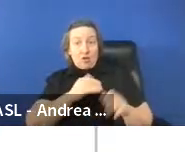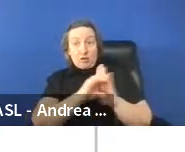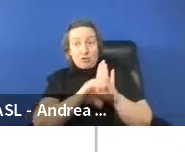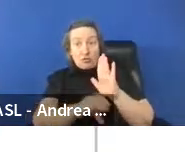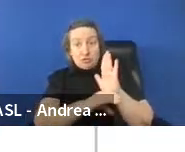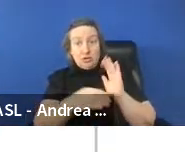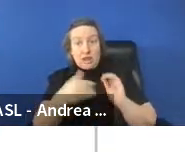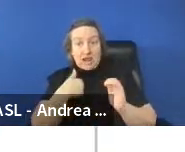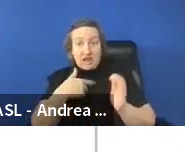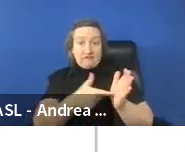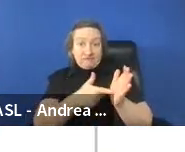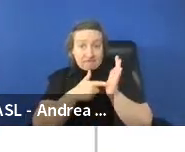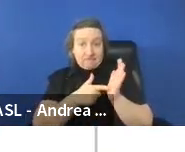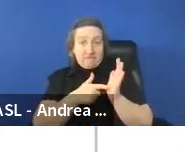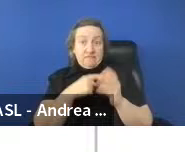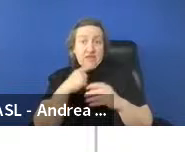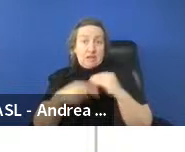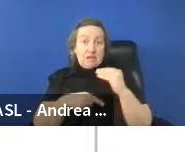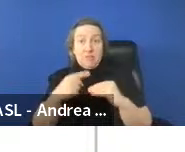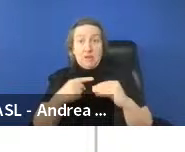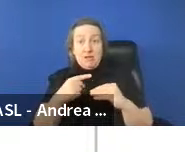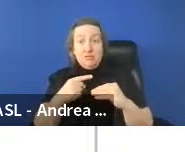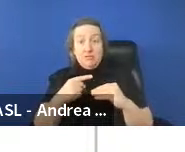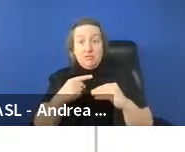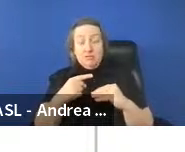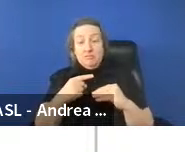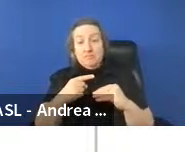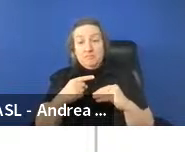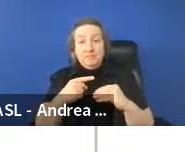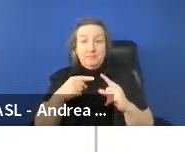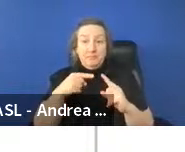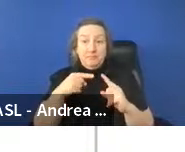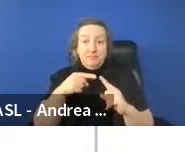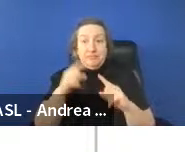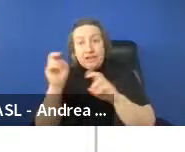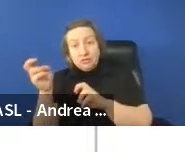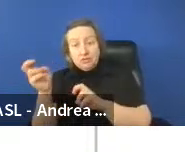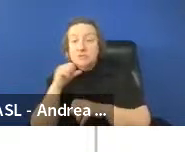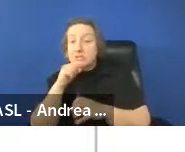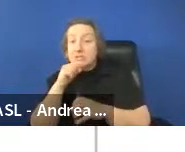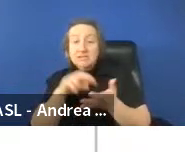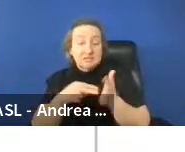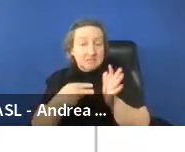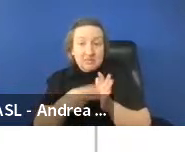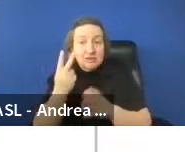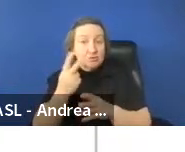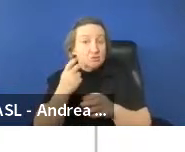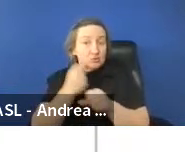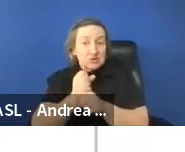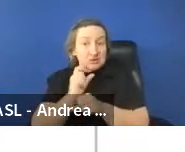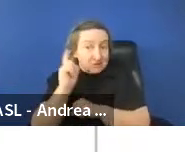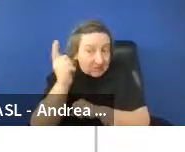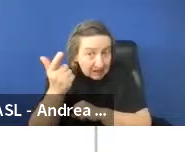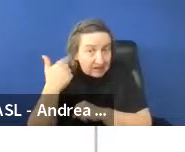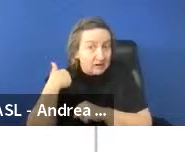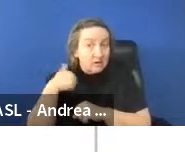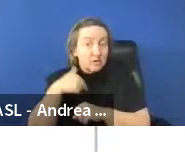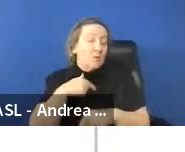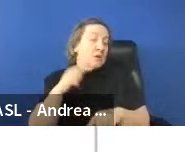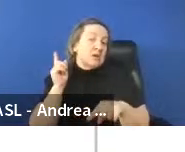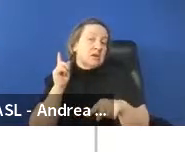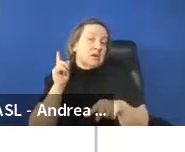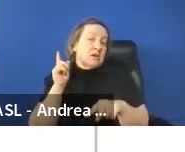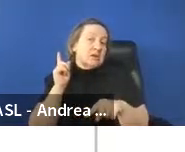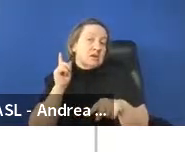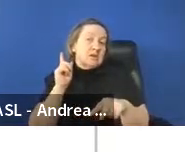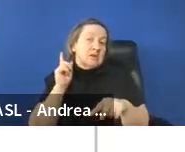a mandate about this issue does not mean that 2 years from now, we would not have been